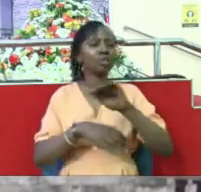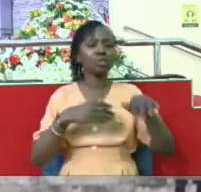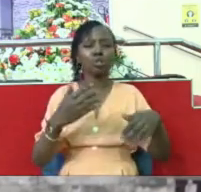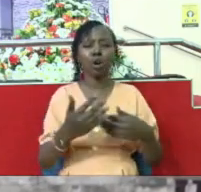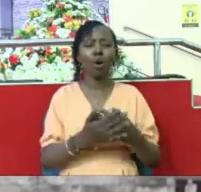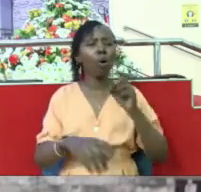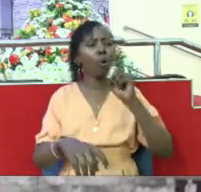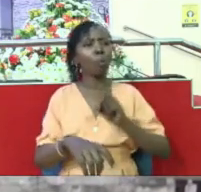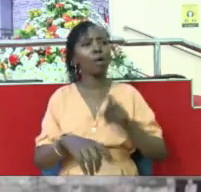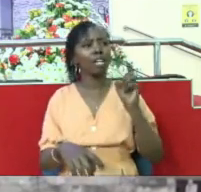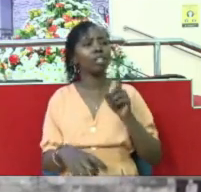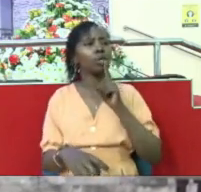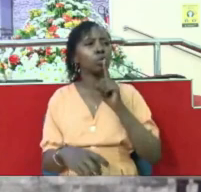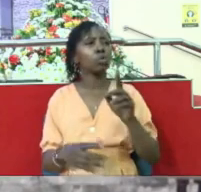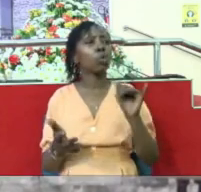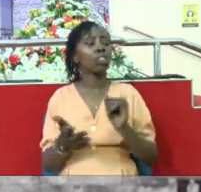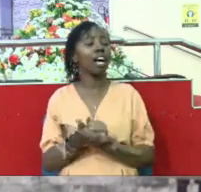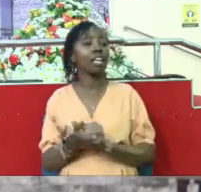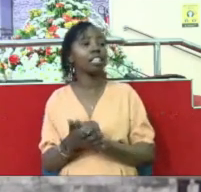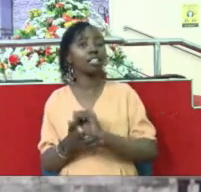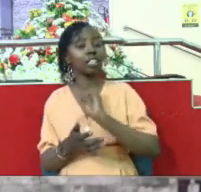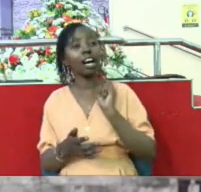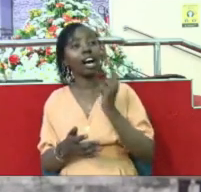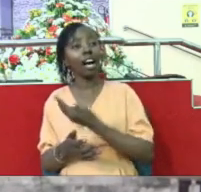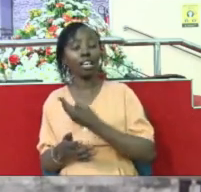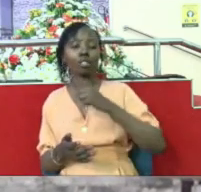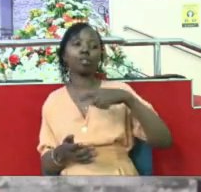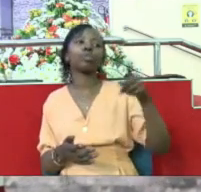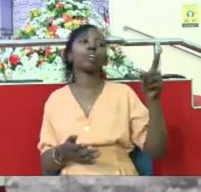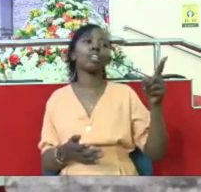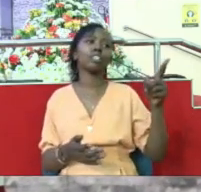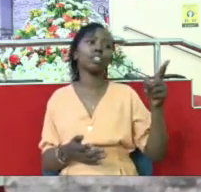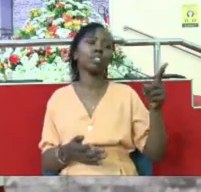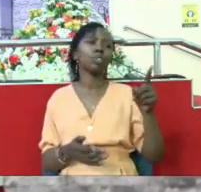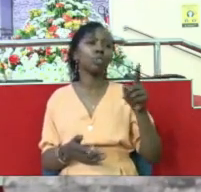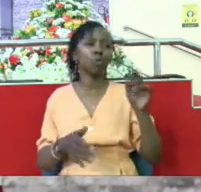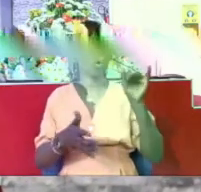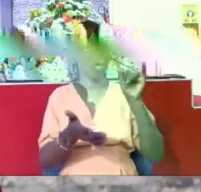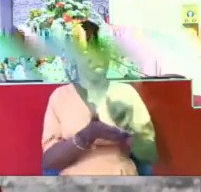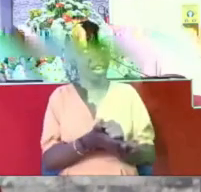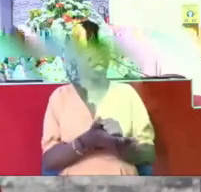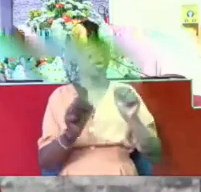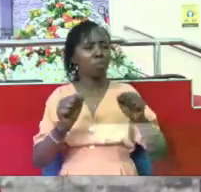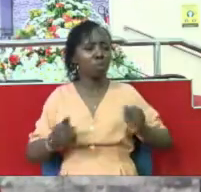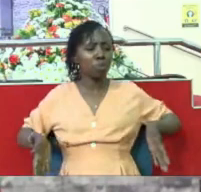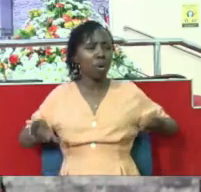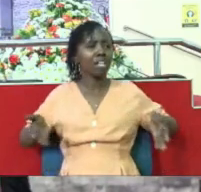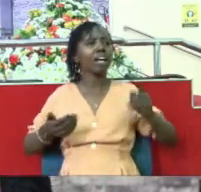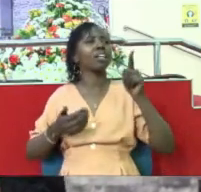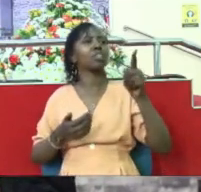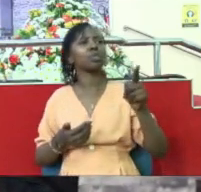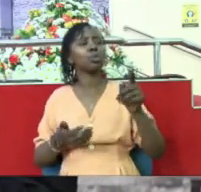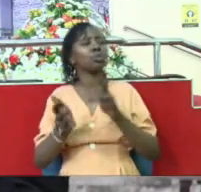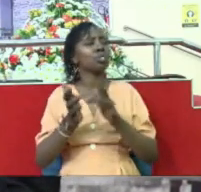might be made right. Now that is the motivation. He was rich, but for